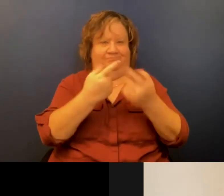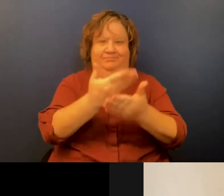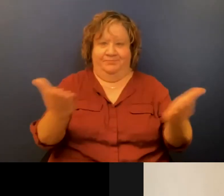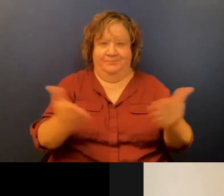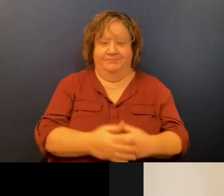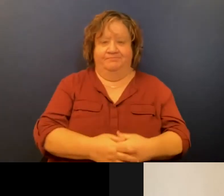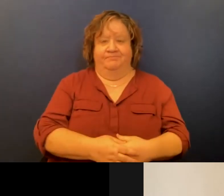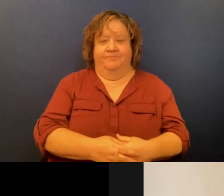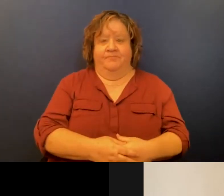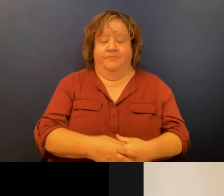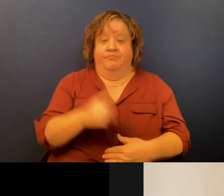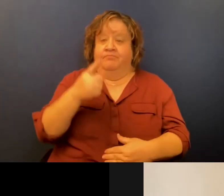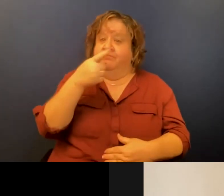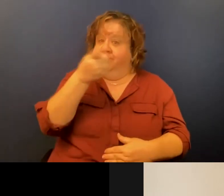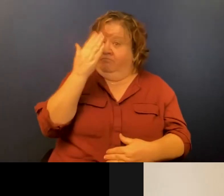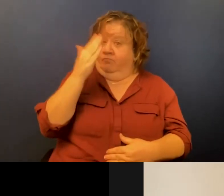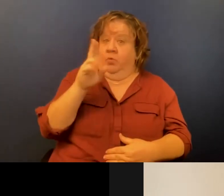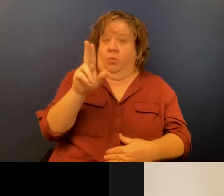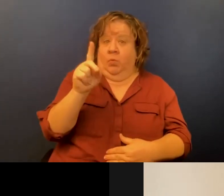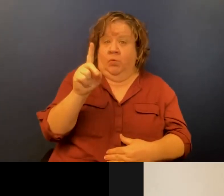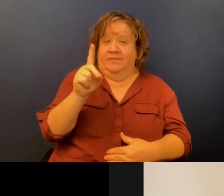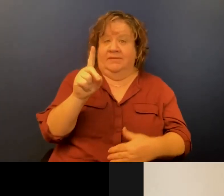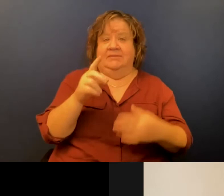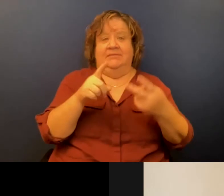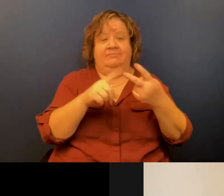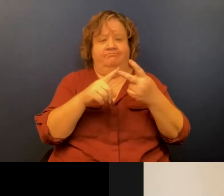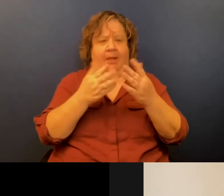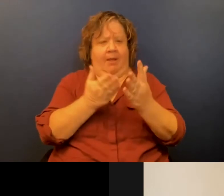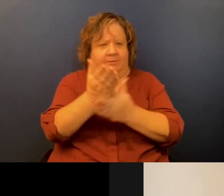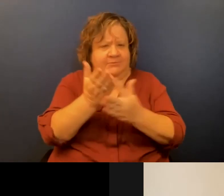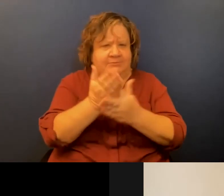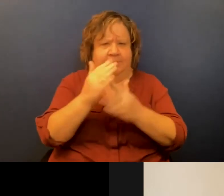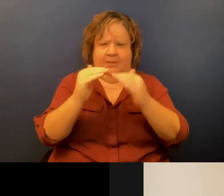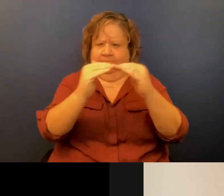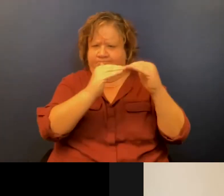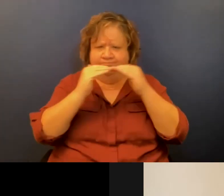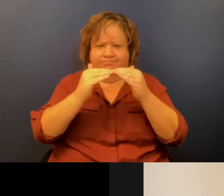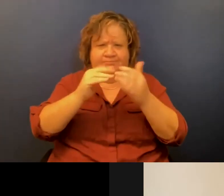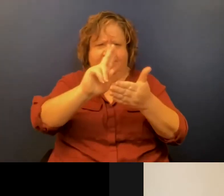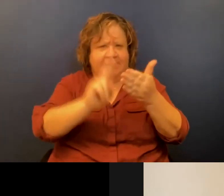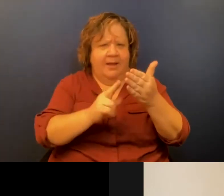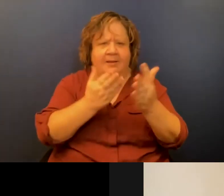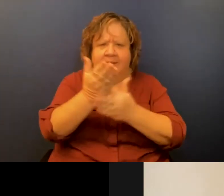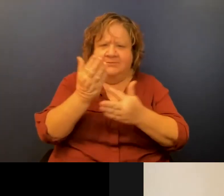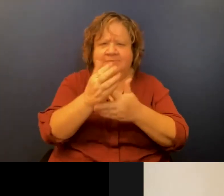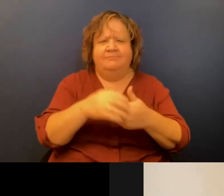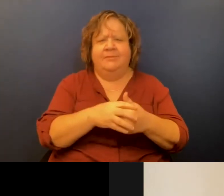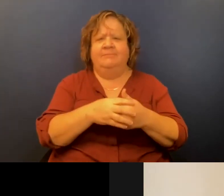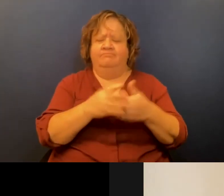and ODS 11 creates creates inclusive